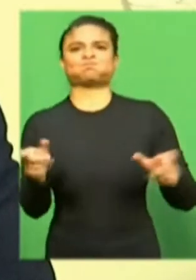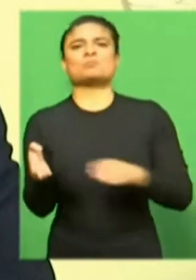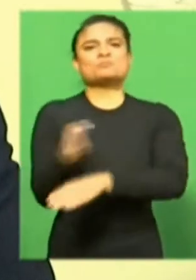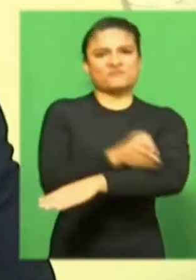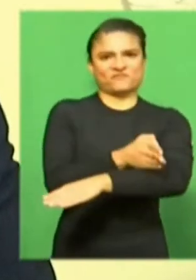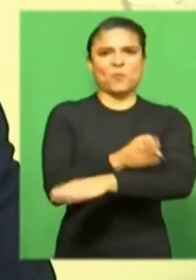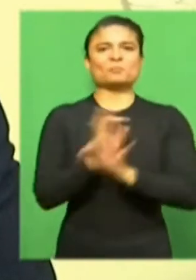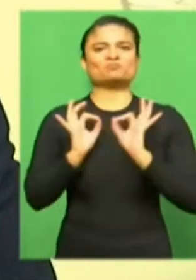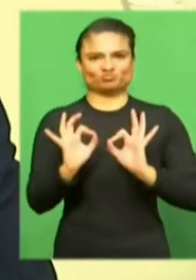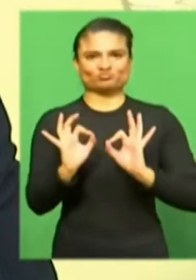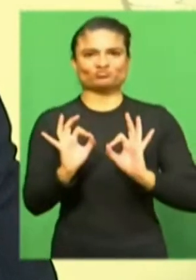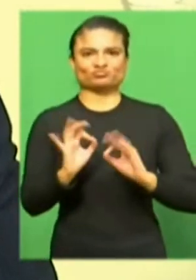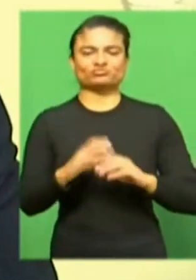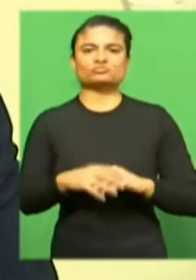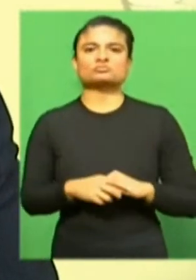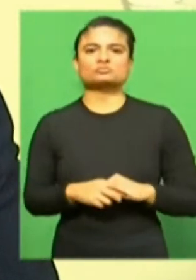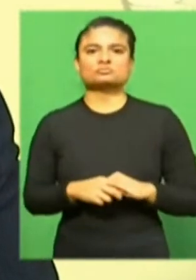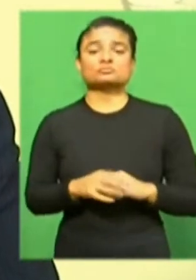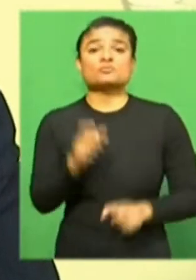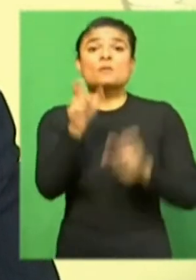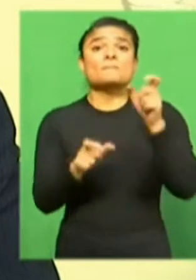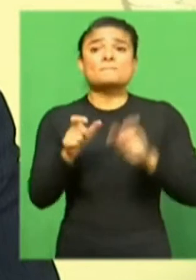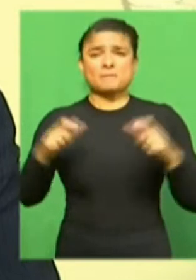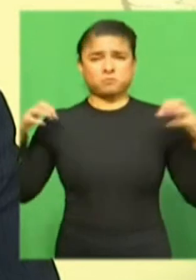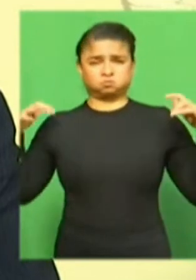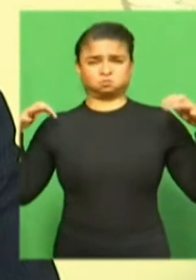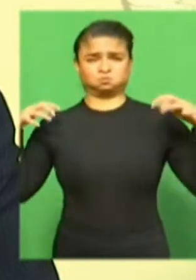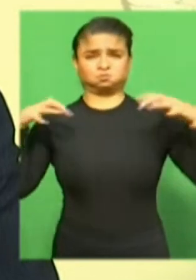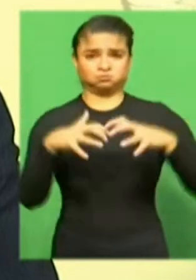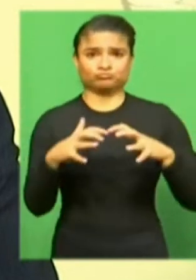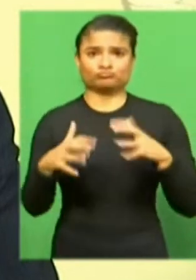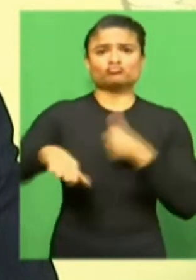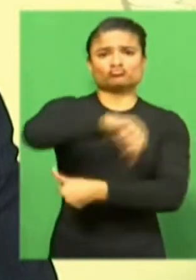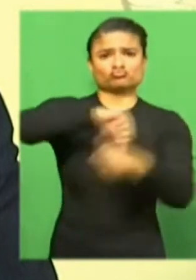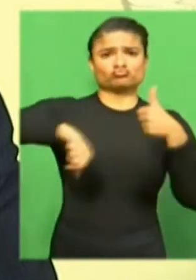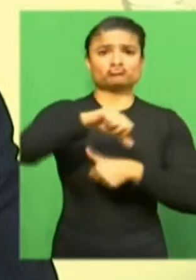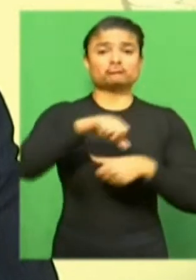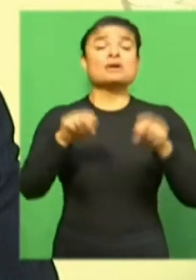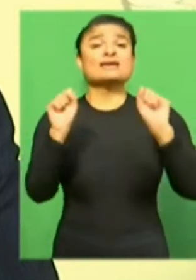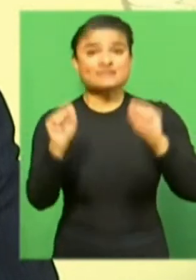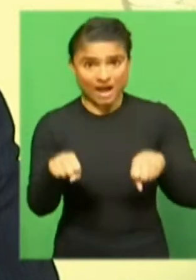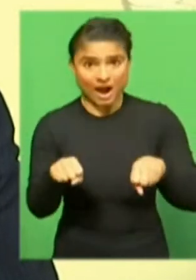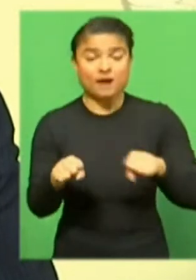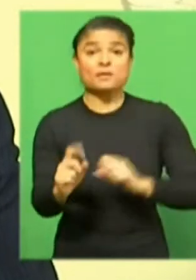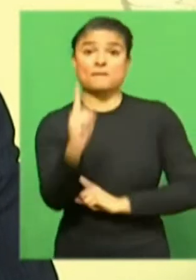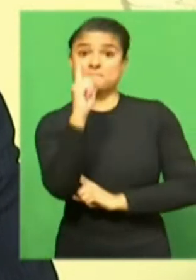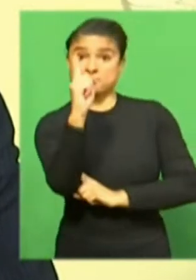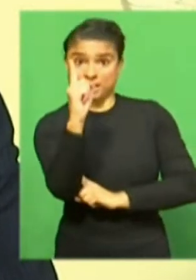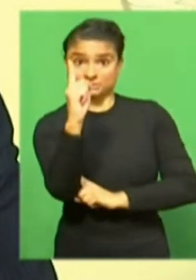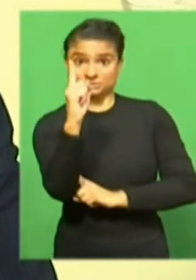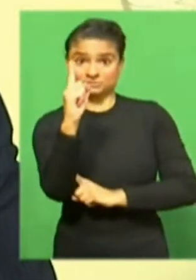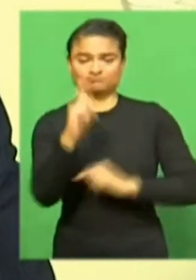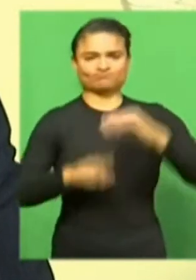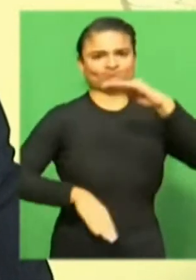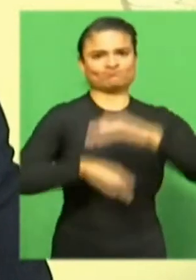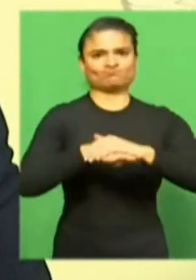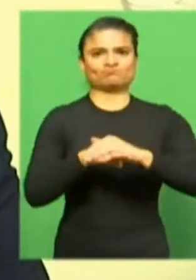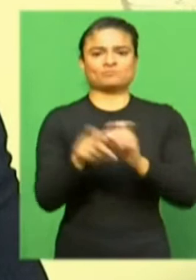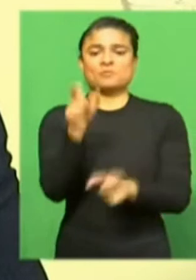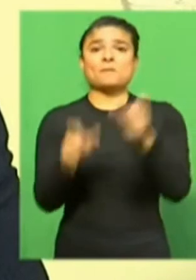Gatherings will be allowed, but will be limited to a maximum of 50 people indoors and 100 people